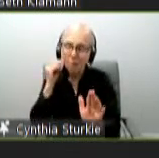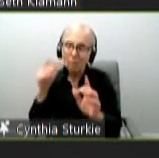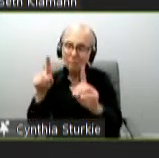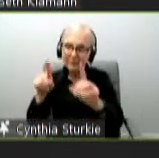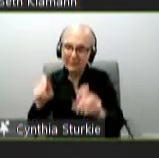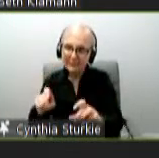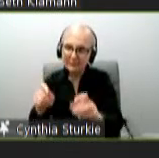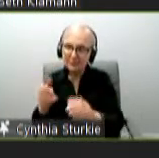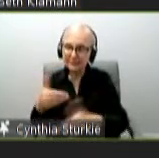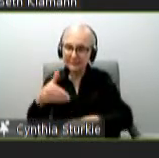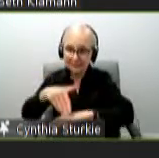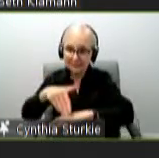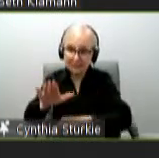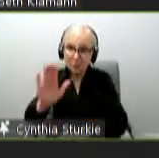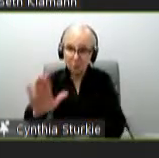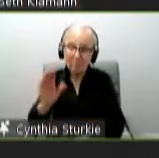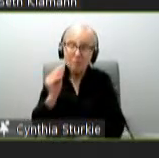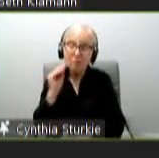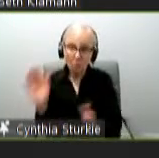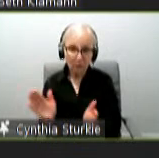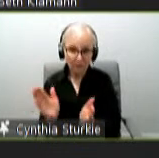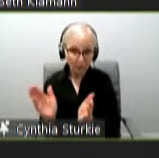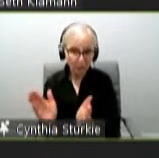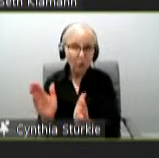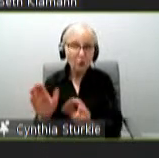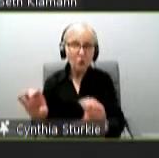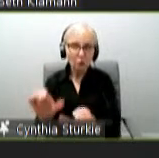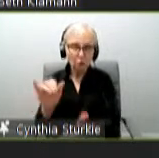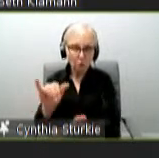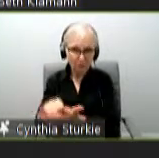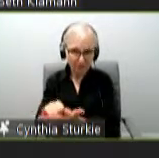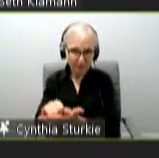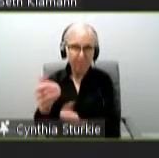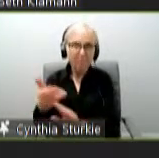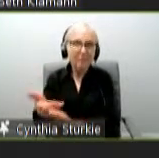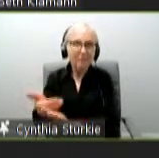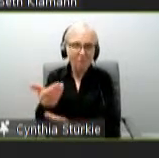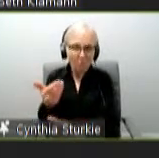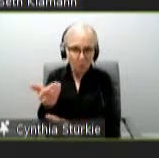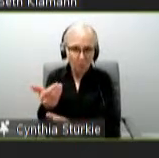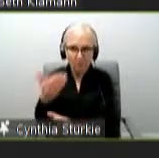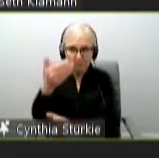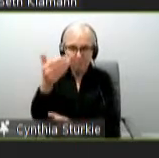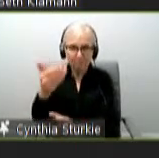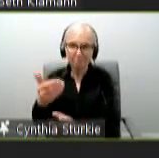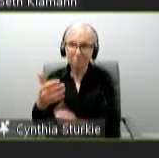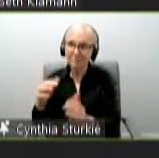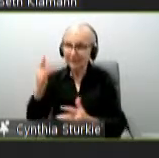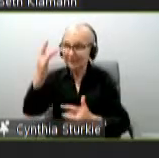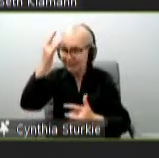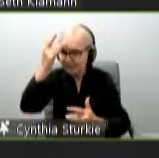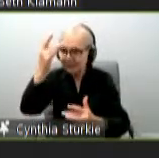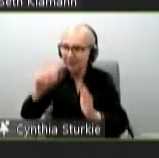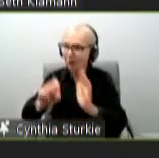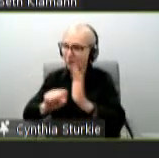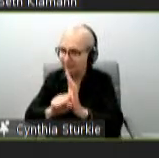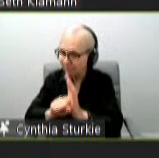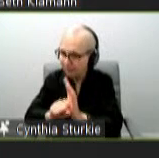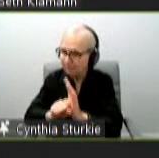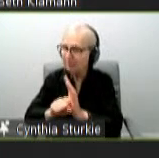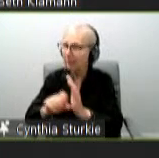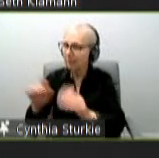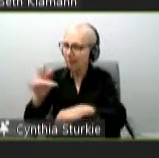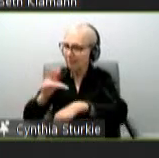really encourage people to do that, certainly before they become symptomatic. That way they have the tests